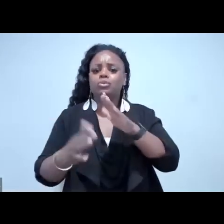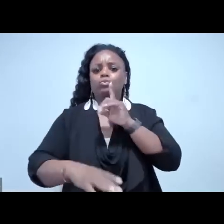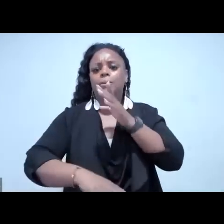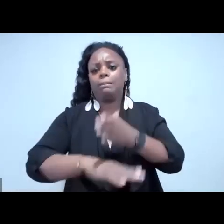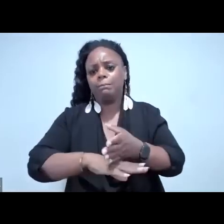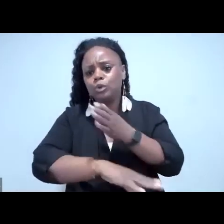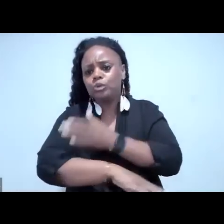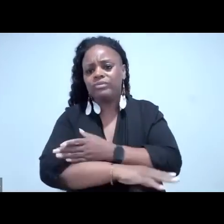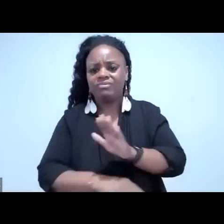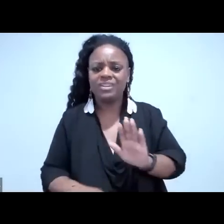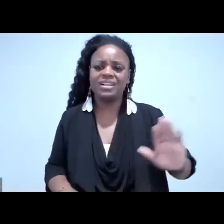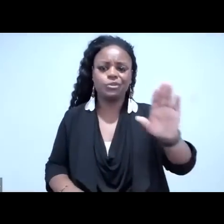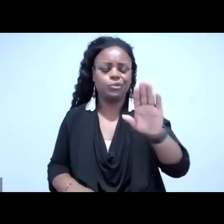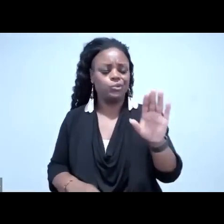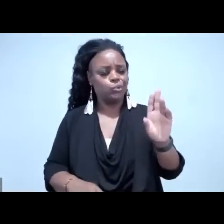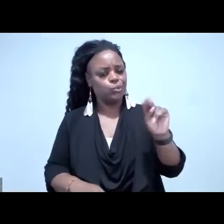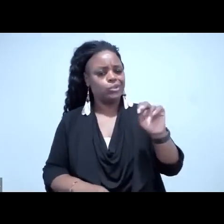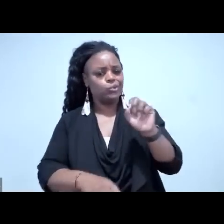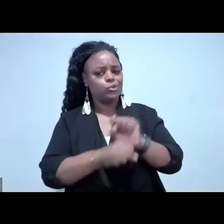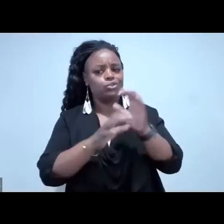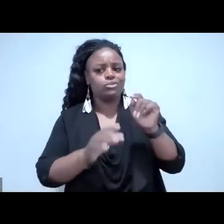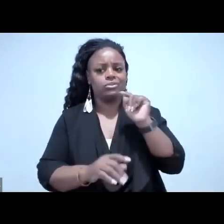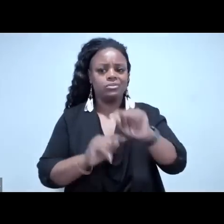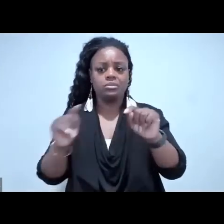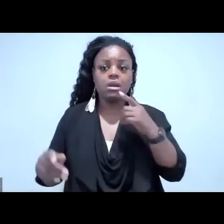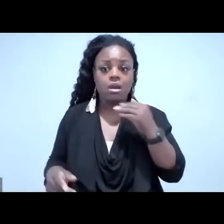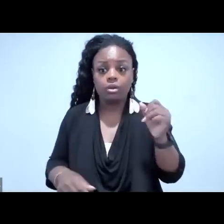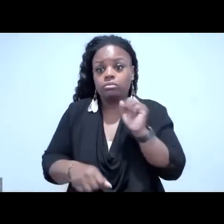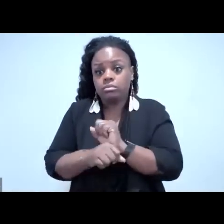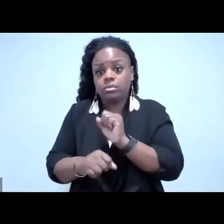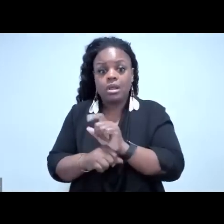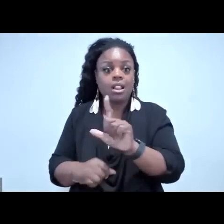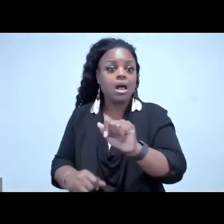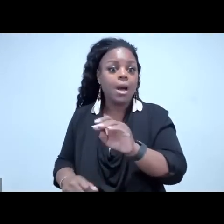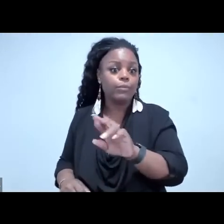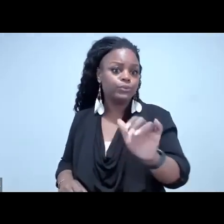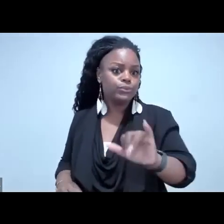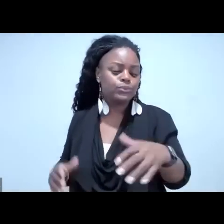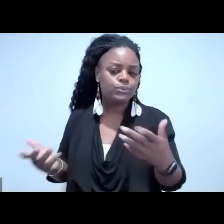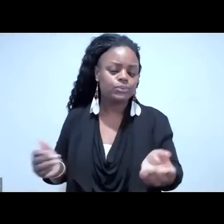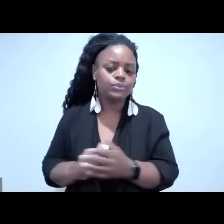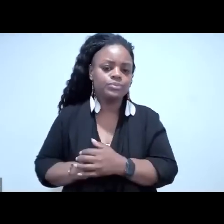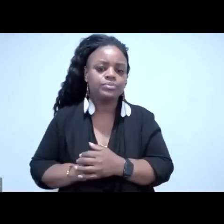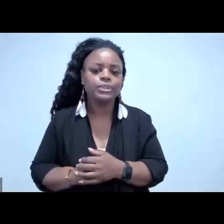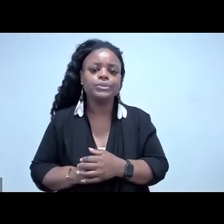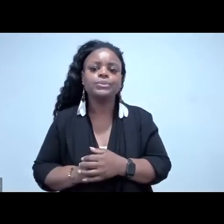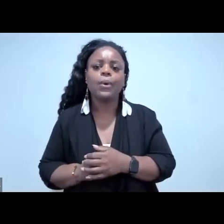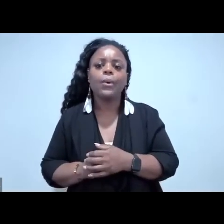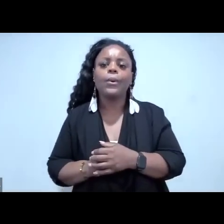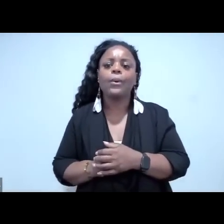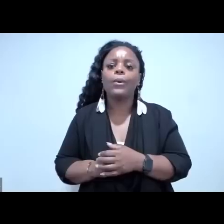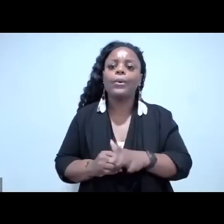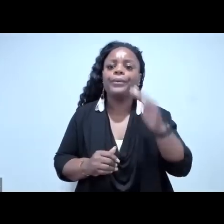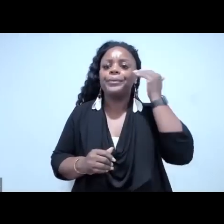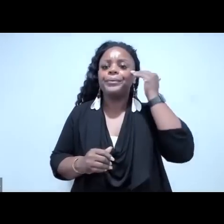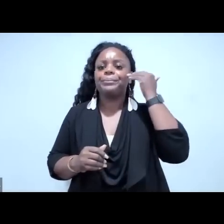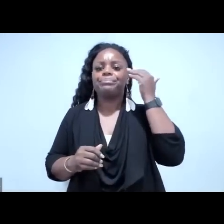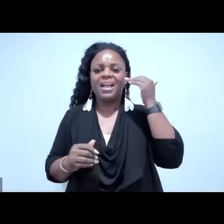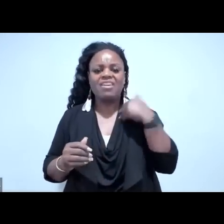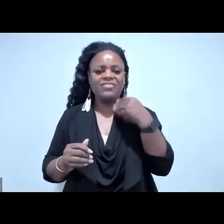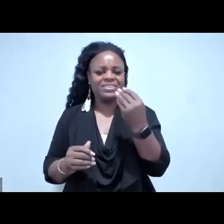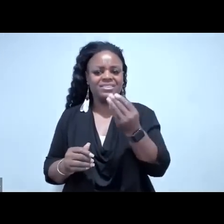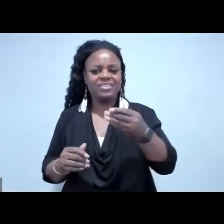a real opportunity to reverse their decades-long decline. A big question is what can be done to build on this